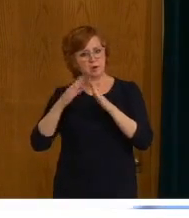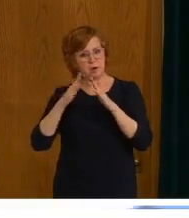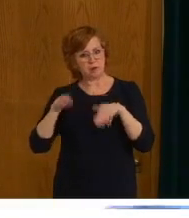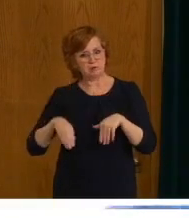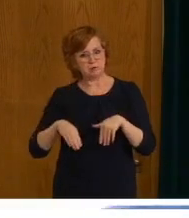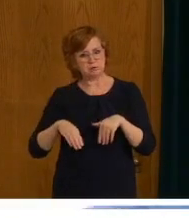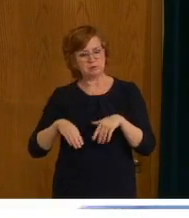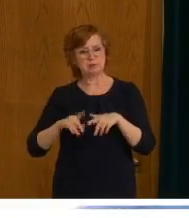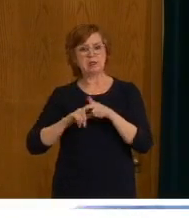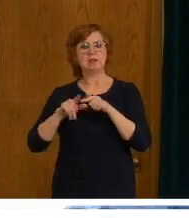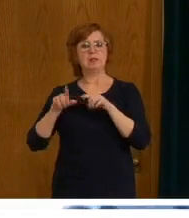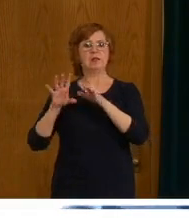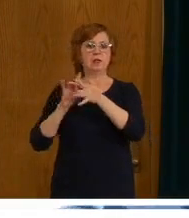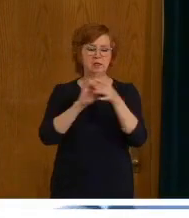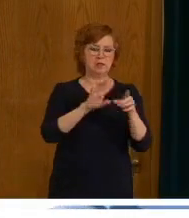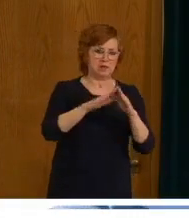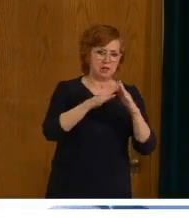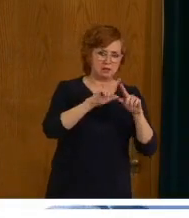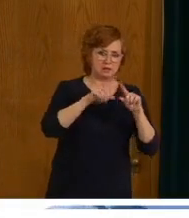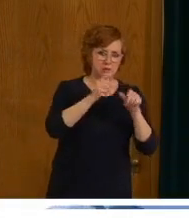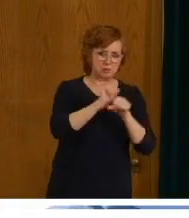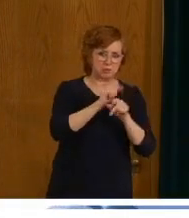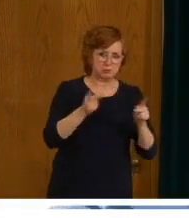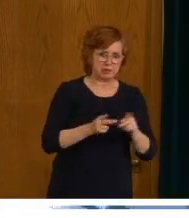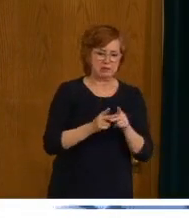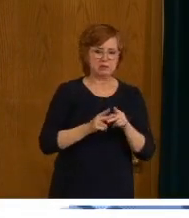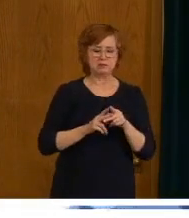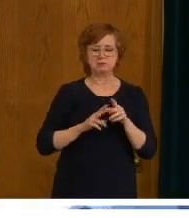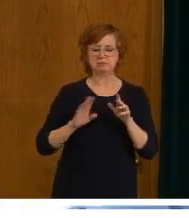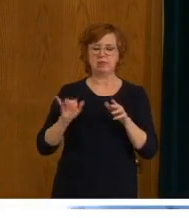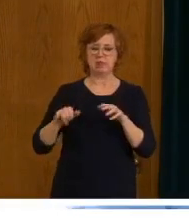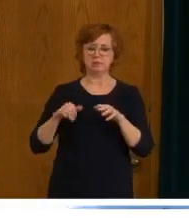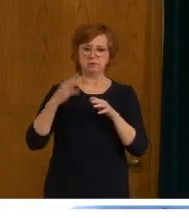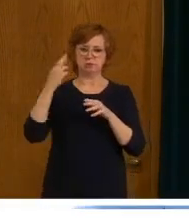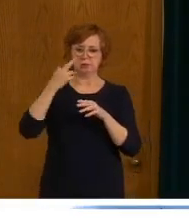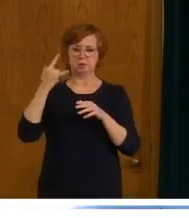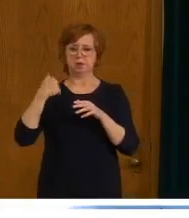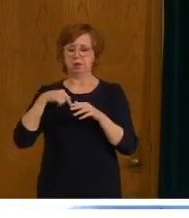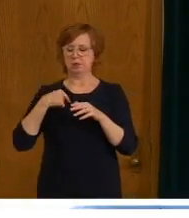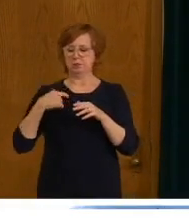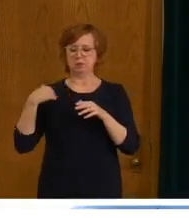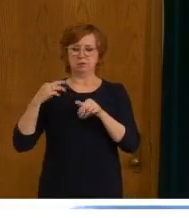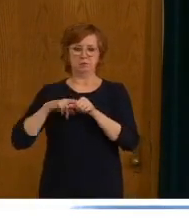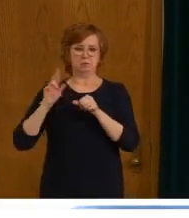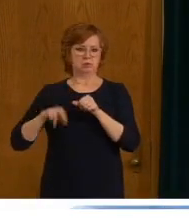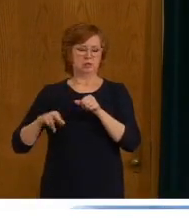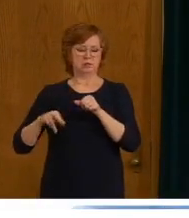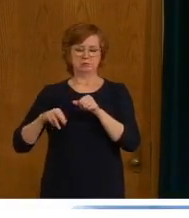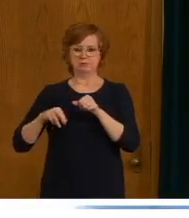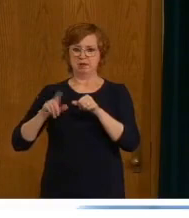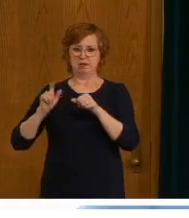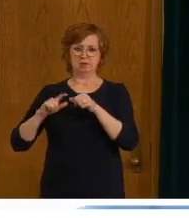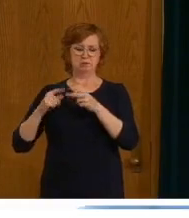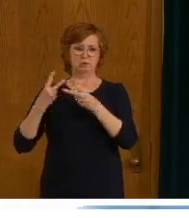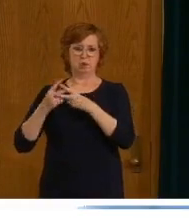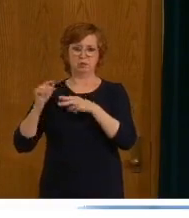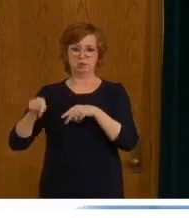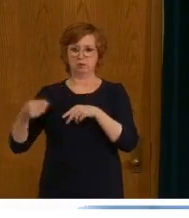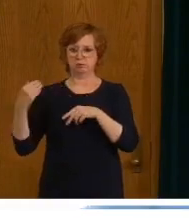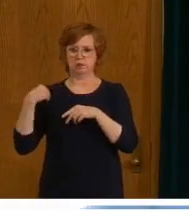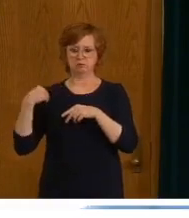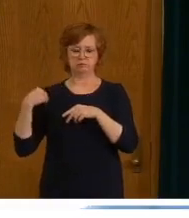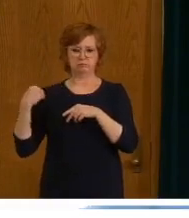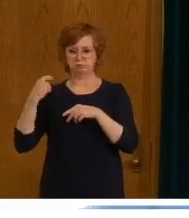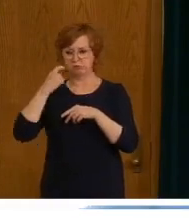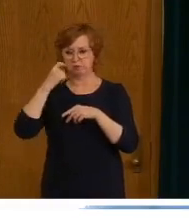then going to other workplaces. So Regina, of course, had to go under very strict public health measures, and then of course vaccinations also started picking up